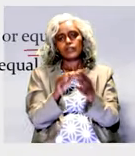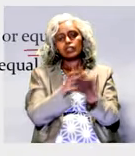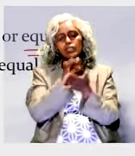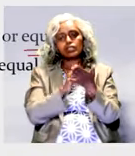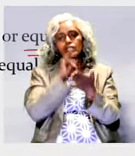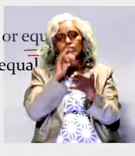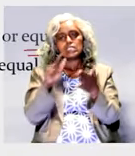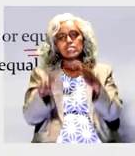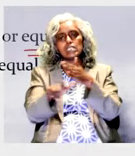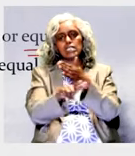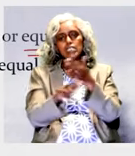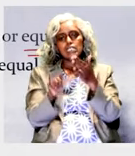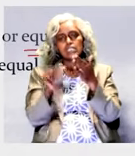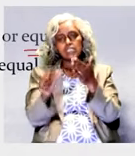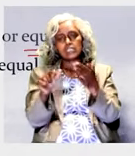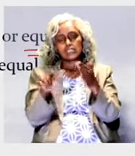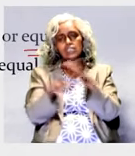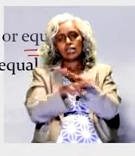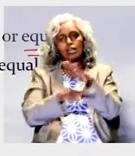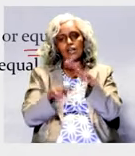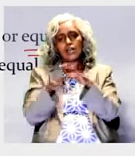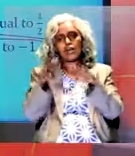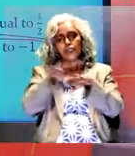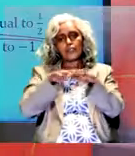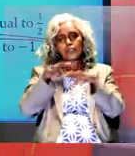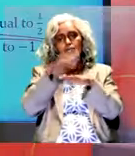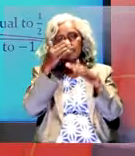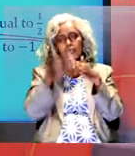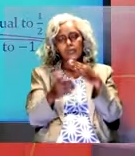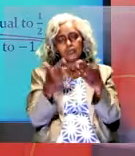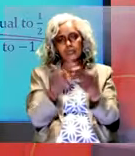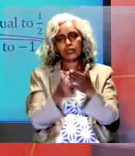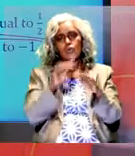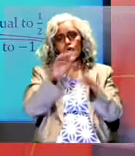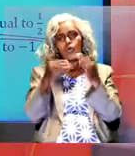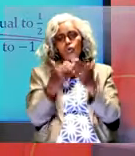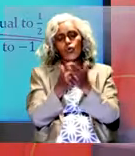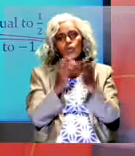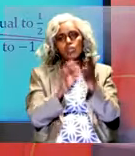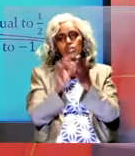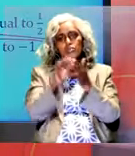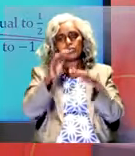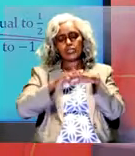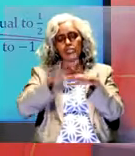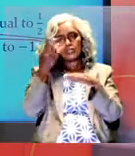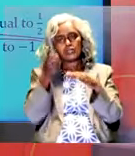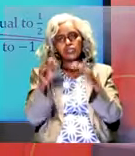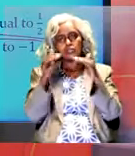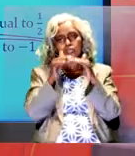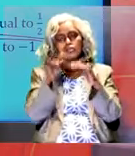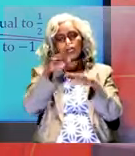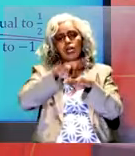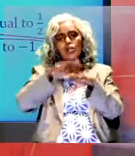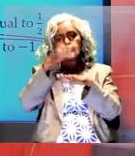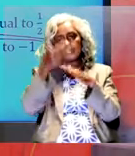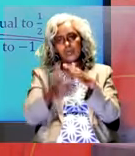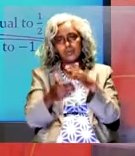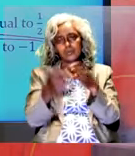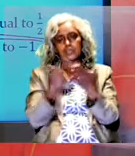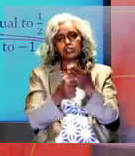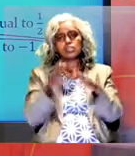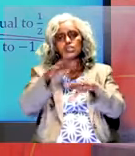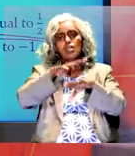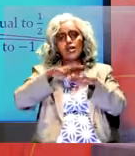it is least upper bound. From the upper bound, from all numbers greater or equal to 1 over 2 are upper bound. From this upper